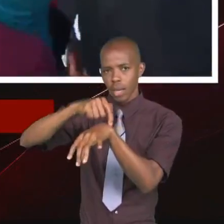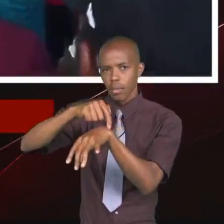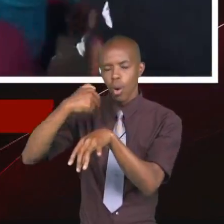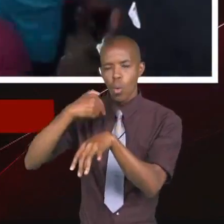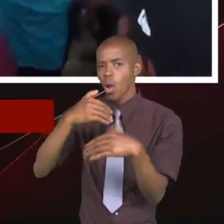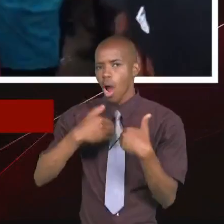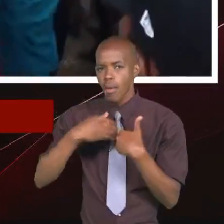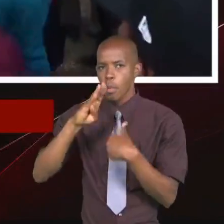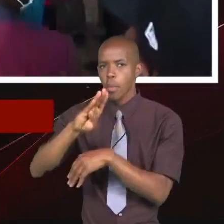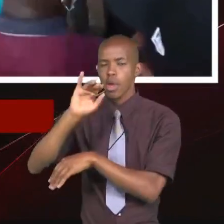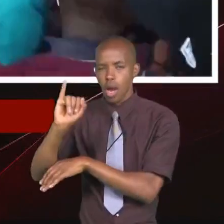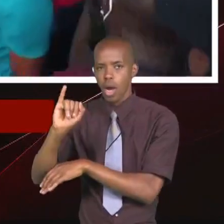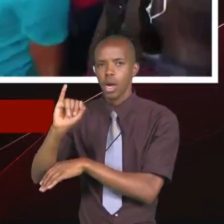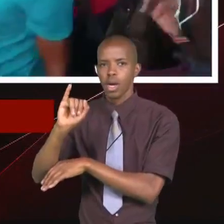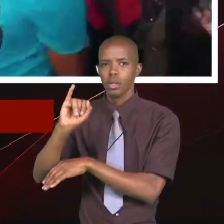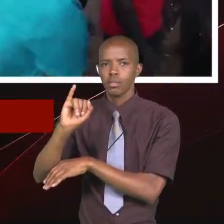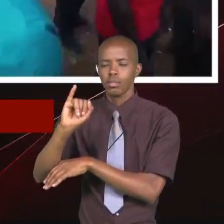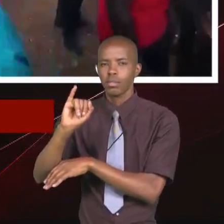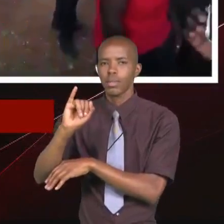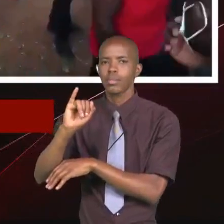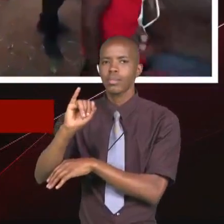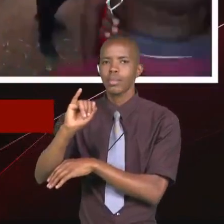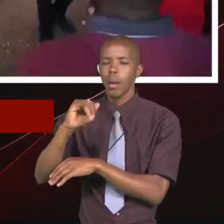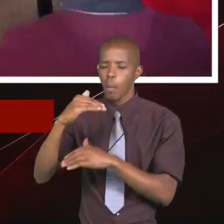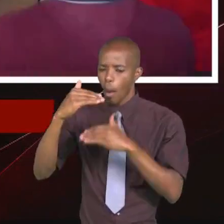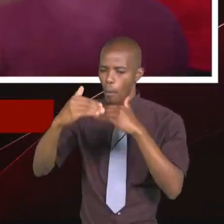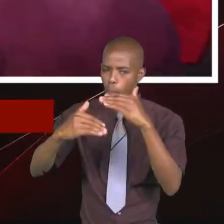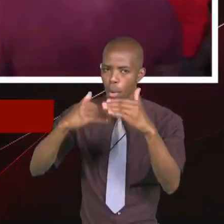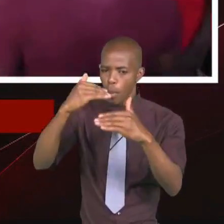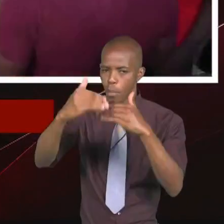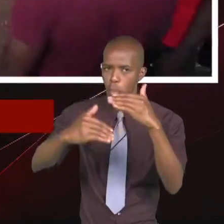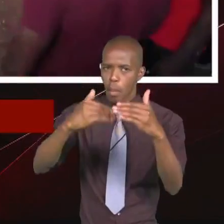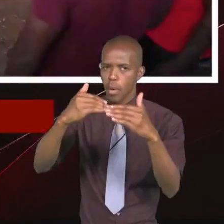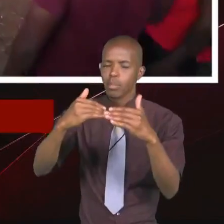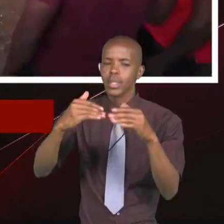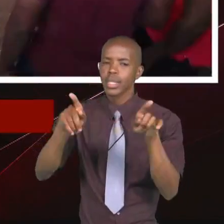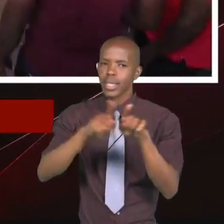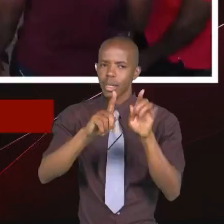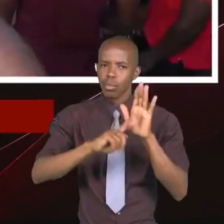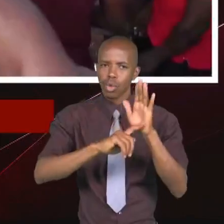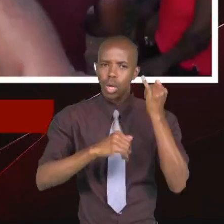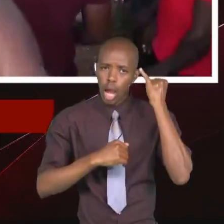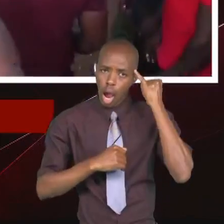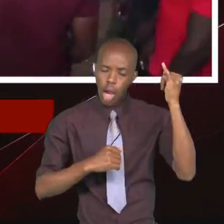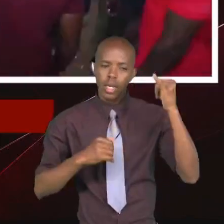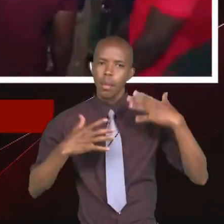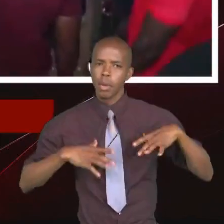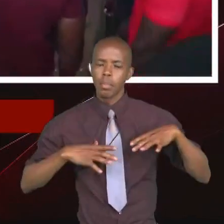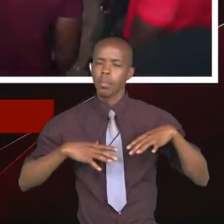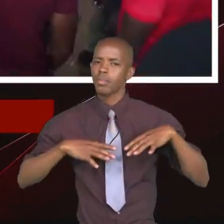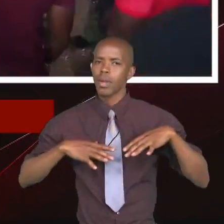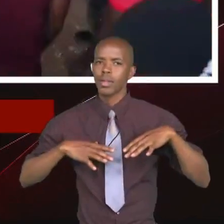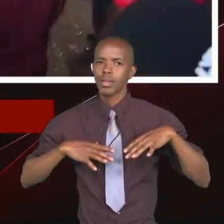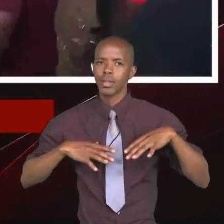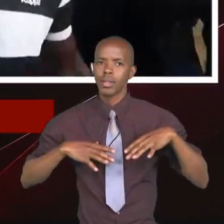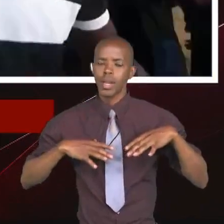a BBI referendum that was being pretty much sold as an idea to the people, an idea that not very many people